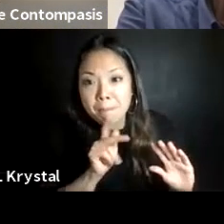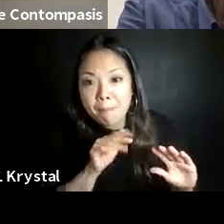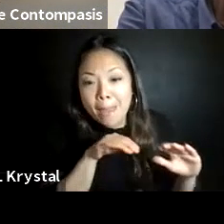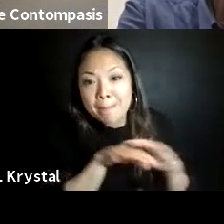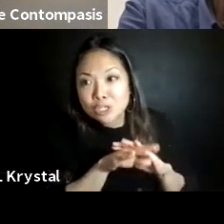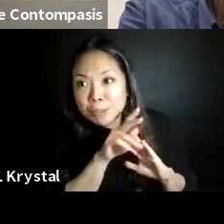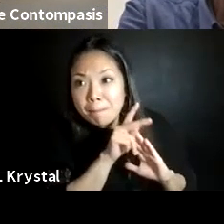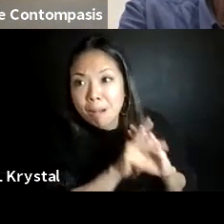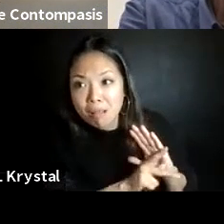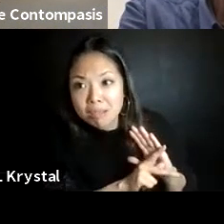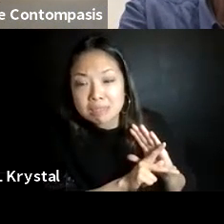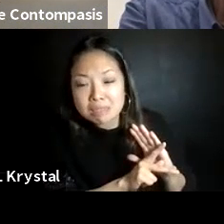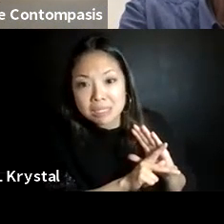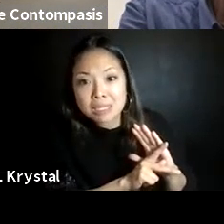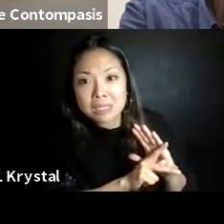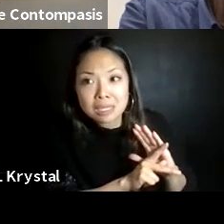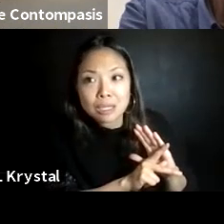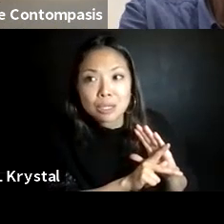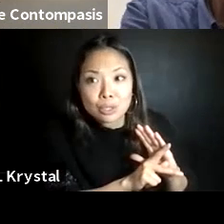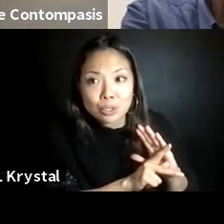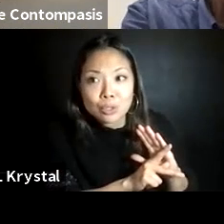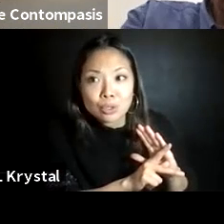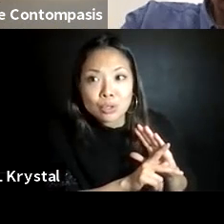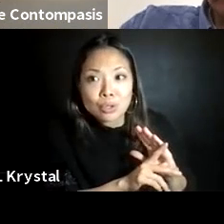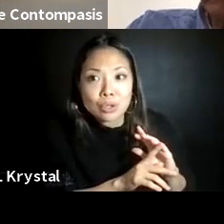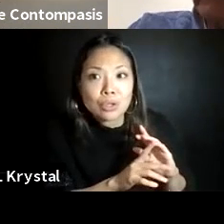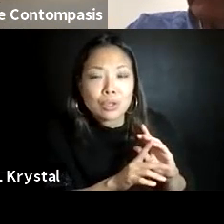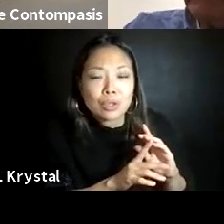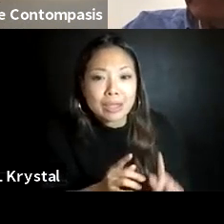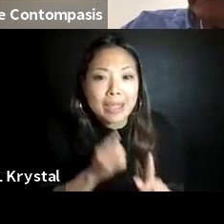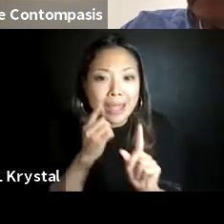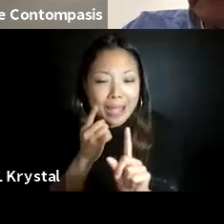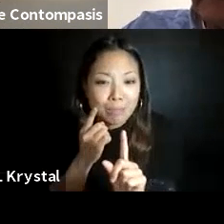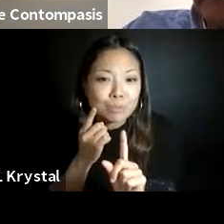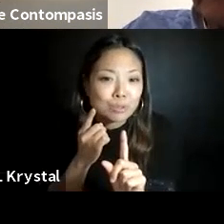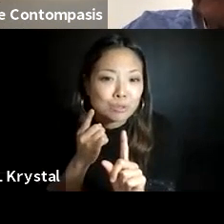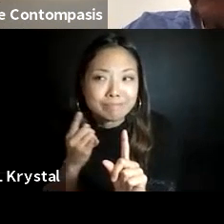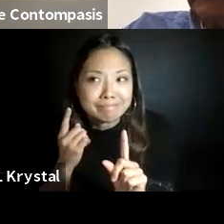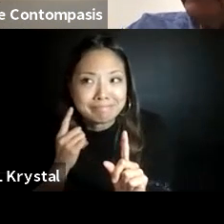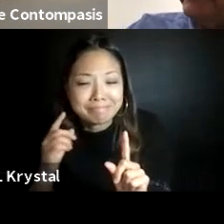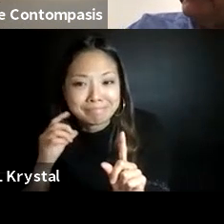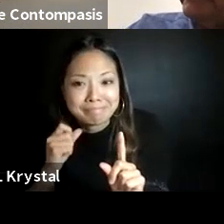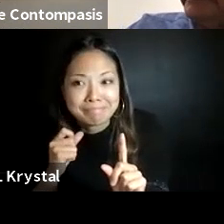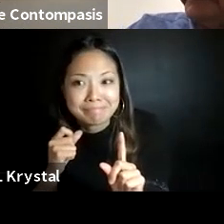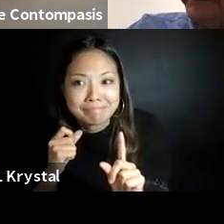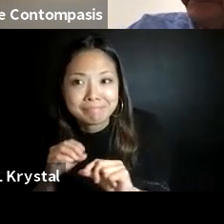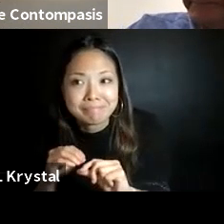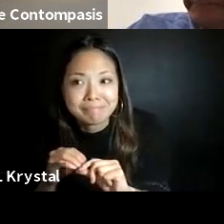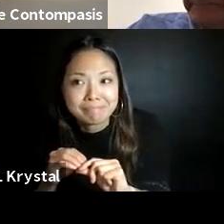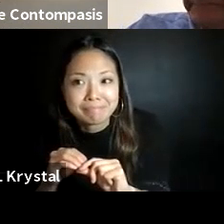for the Asian and to increase the seats for the Black and the Latinos, is this policy